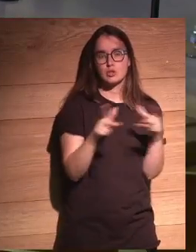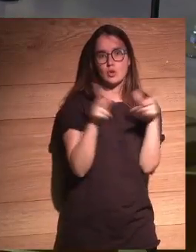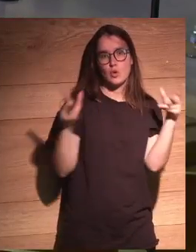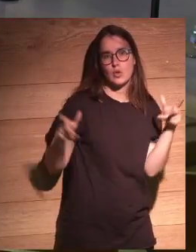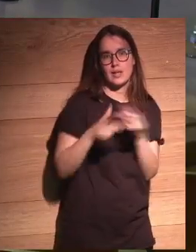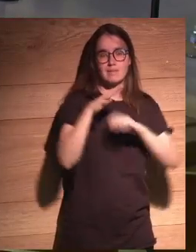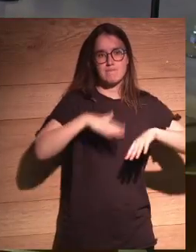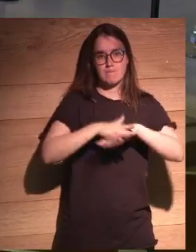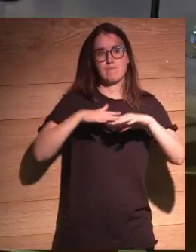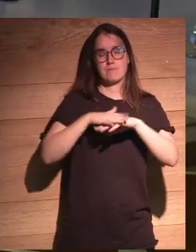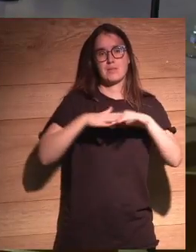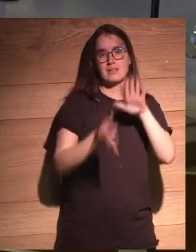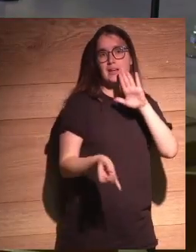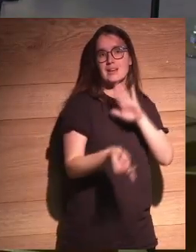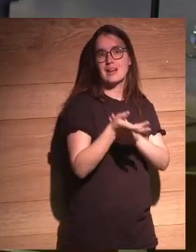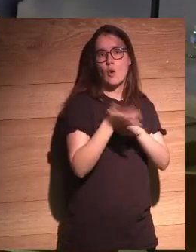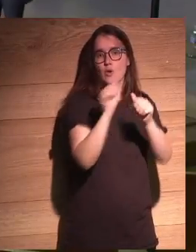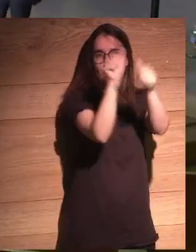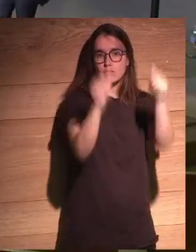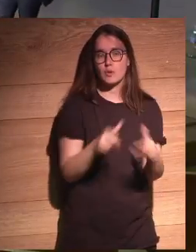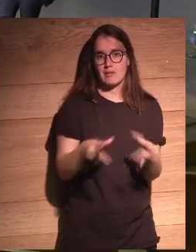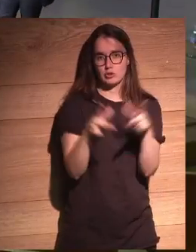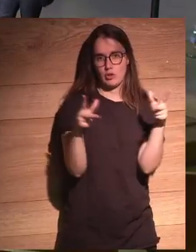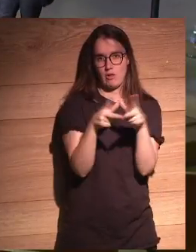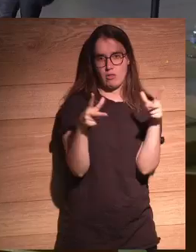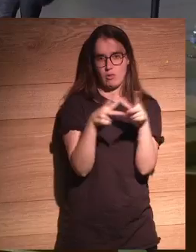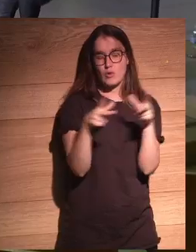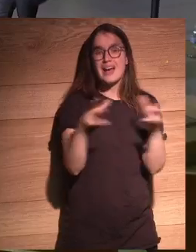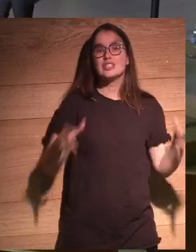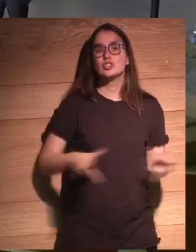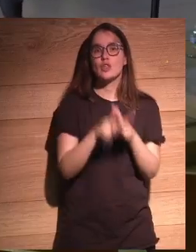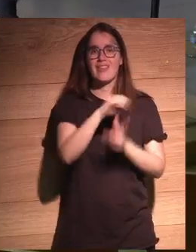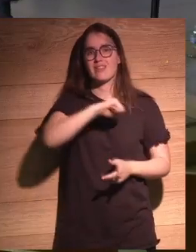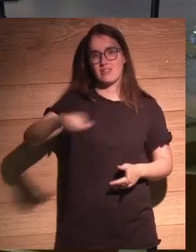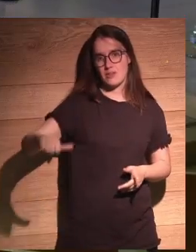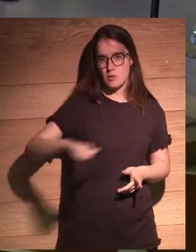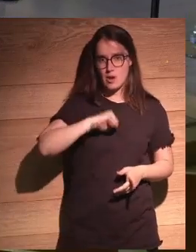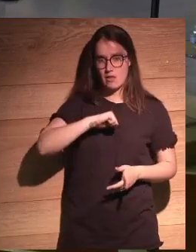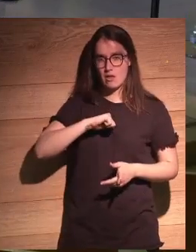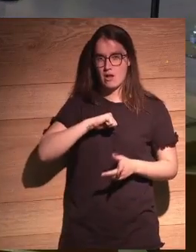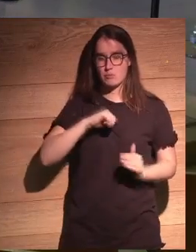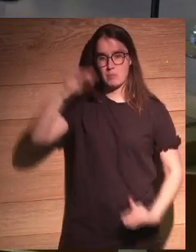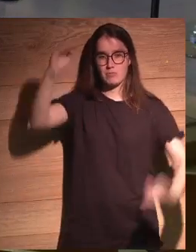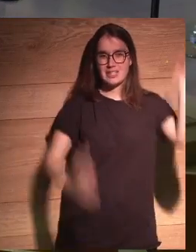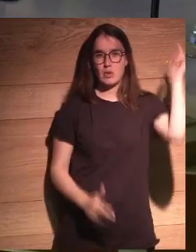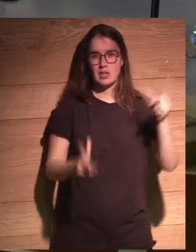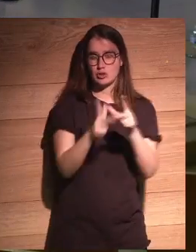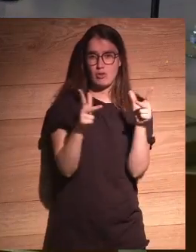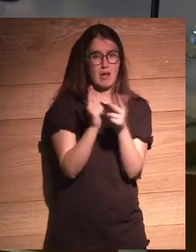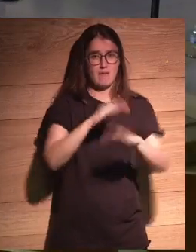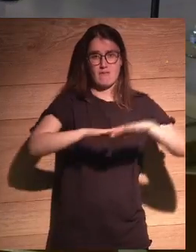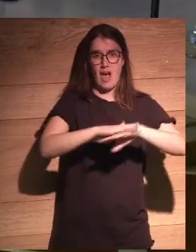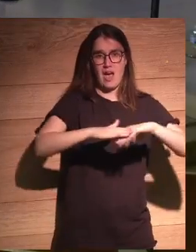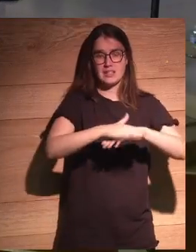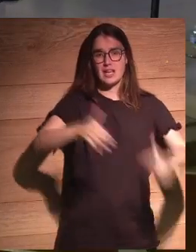a social structure that connects the social tissue and establishes a determined society, a particular society